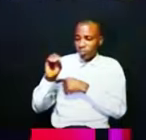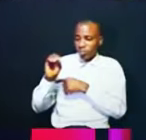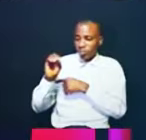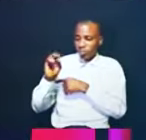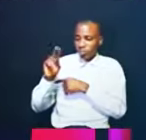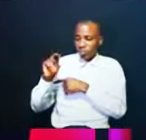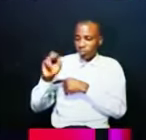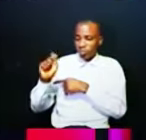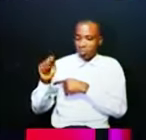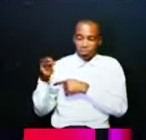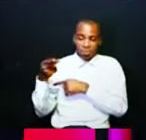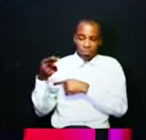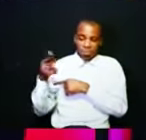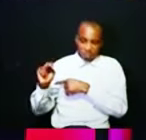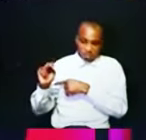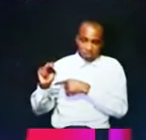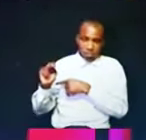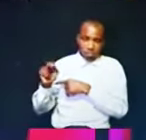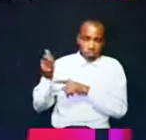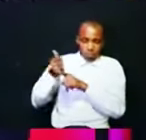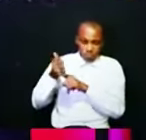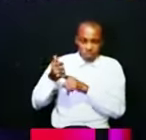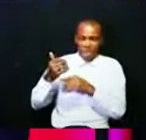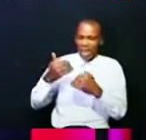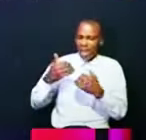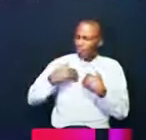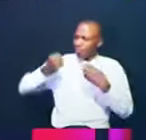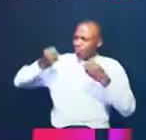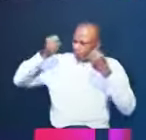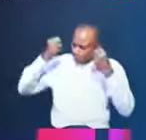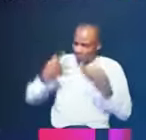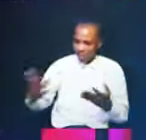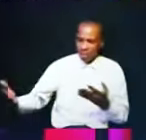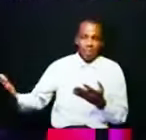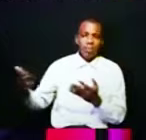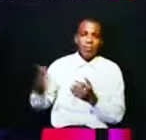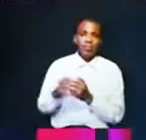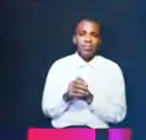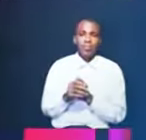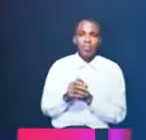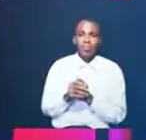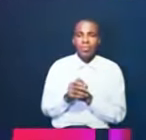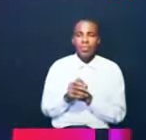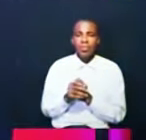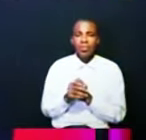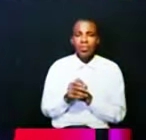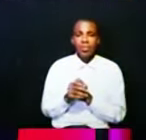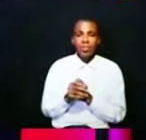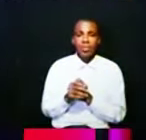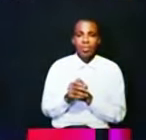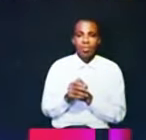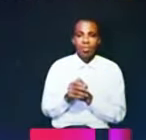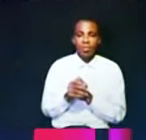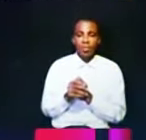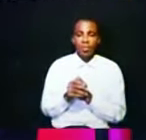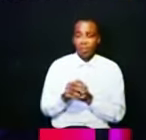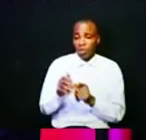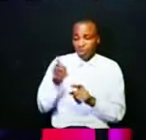some of them. Ohunu se papei enoma oja nechi no na enwanwa ebi nie. Now, this is the